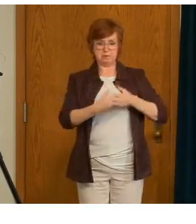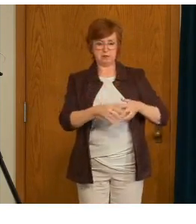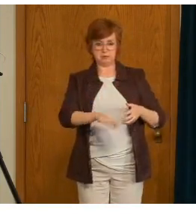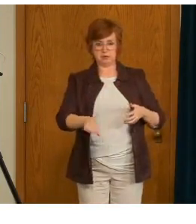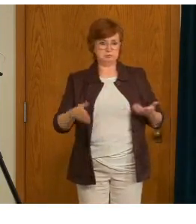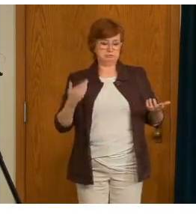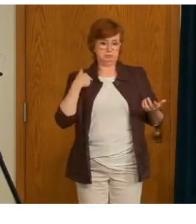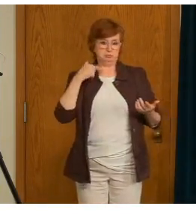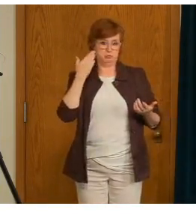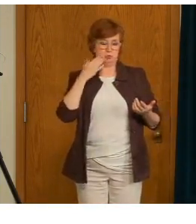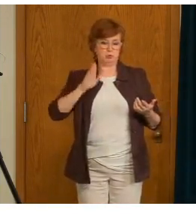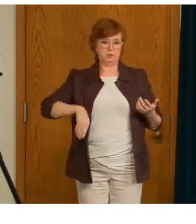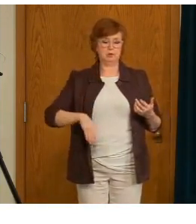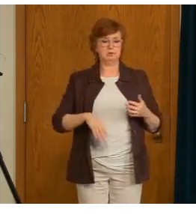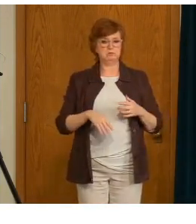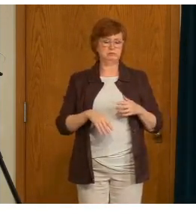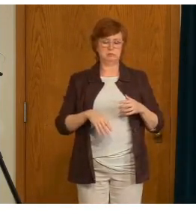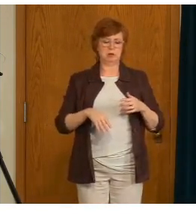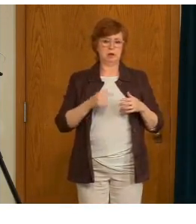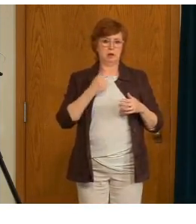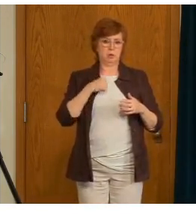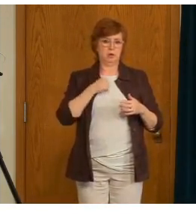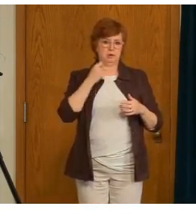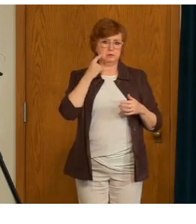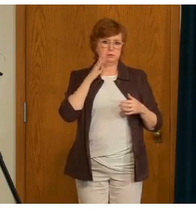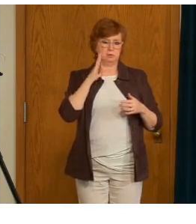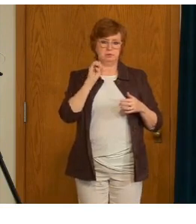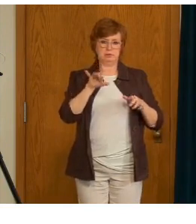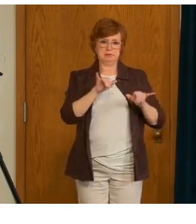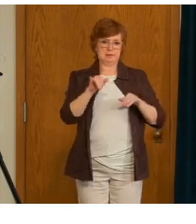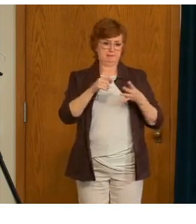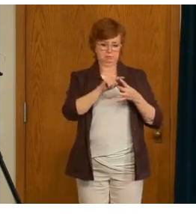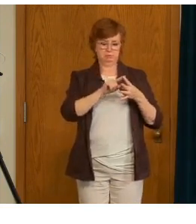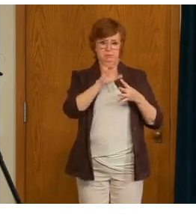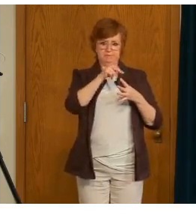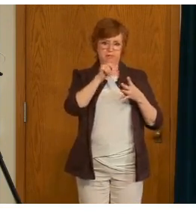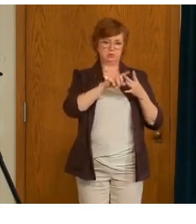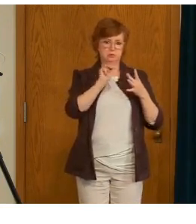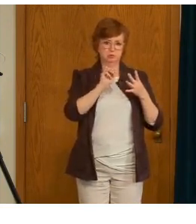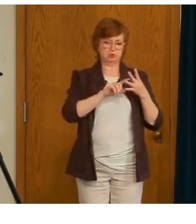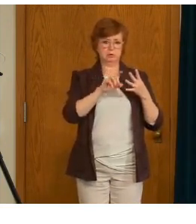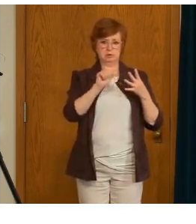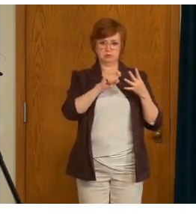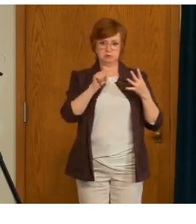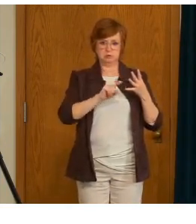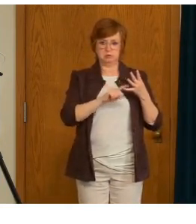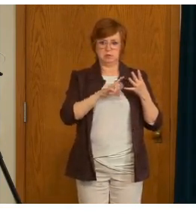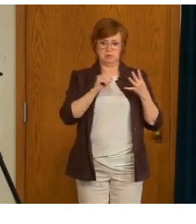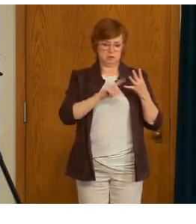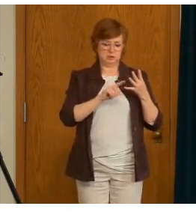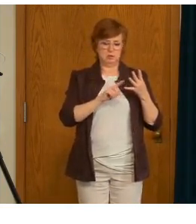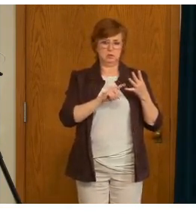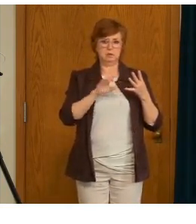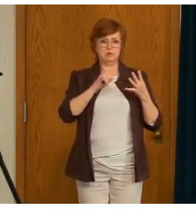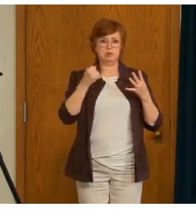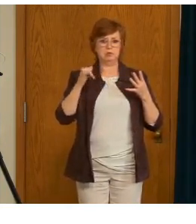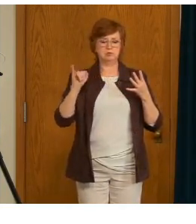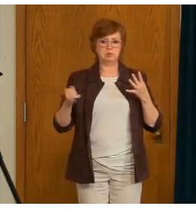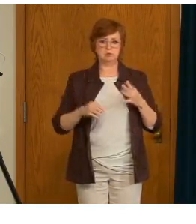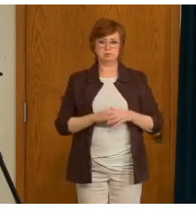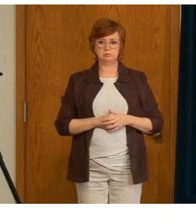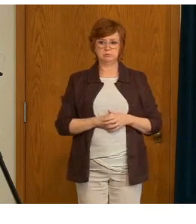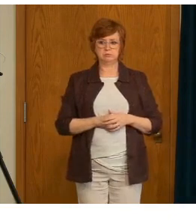don't expect them to be very different from the vaccines that are currently available. And of course, public health already does the bulk of its